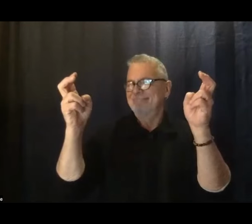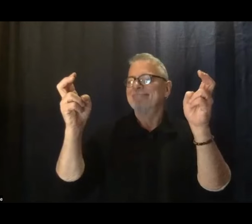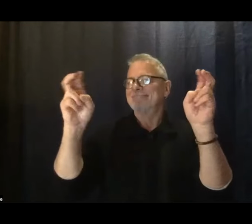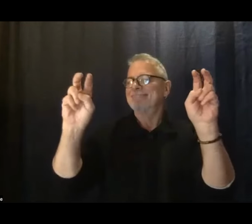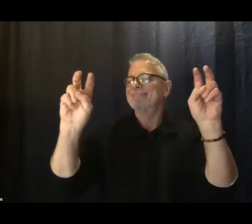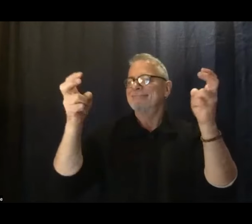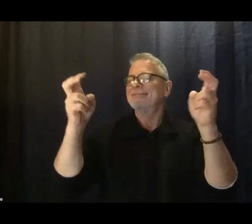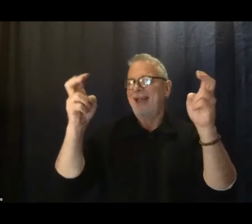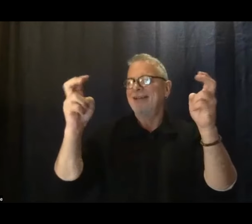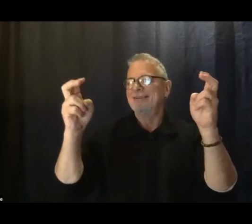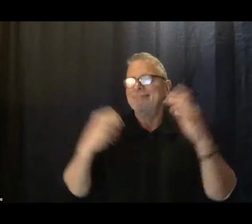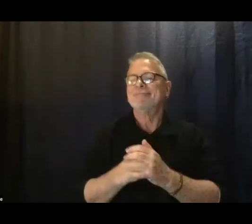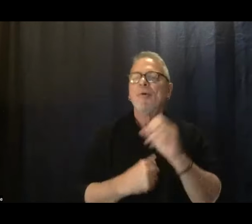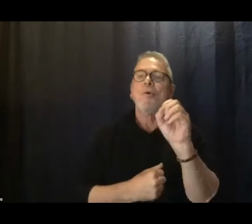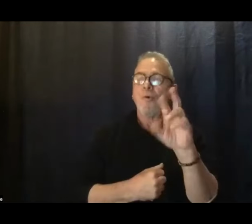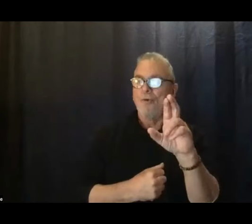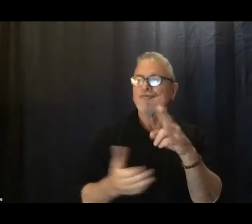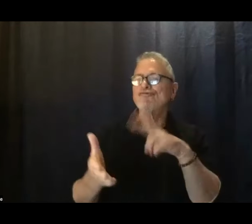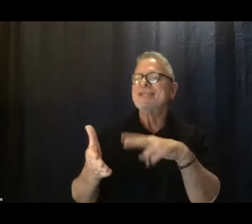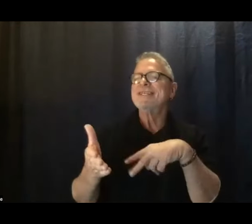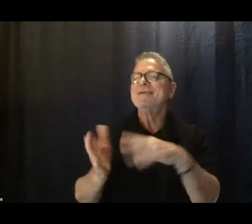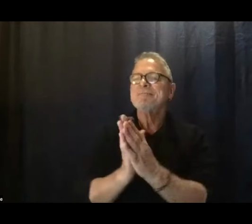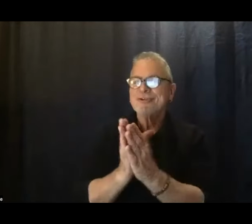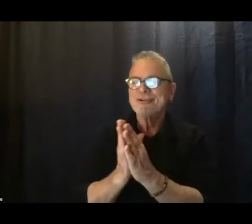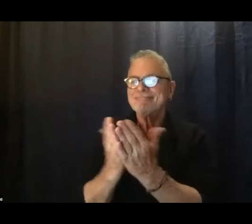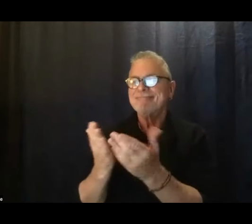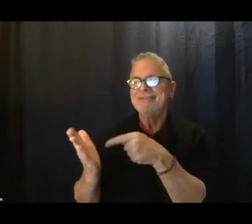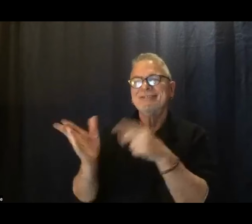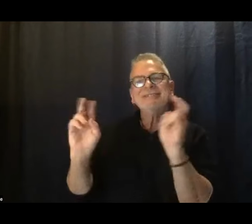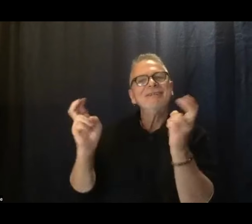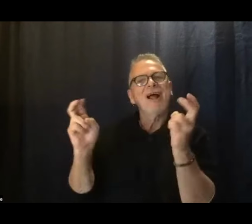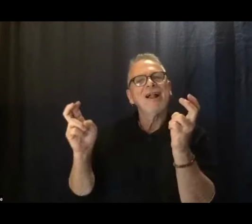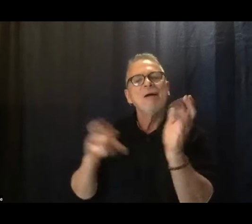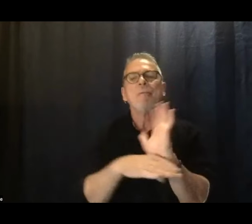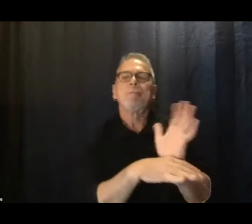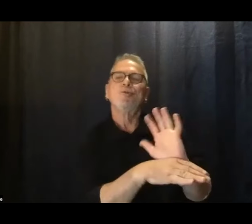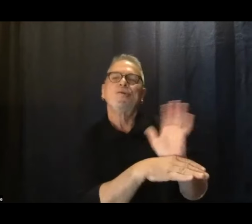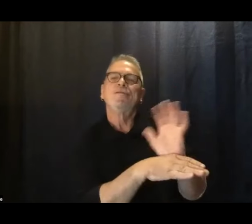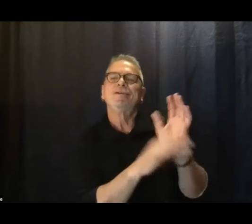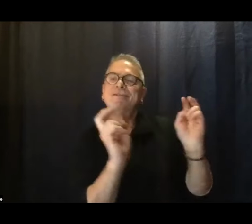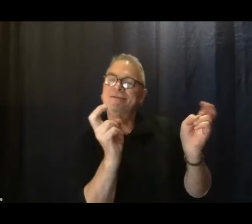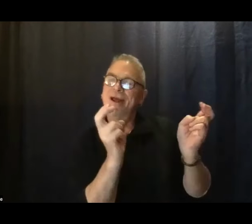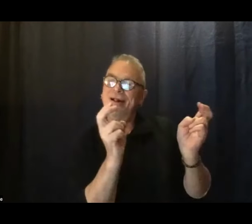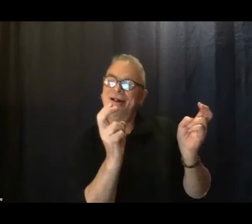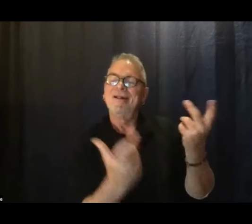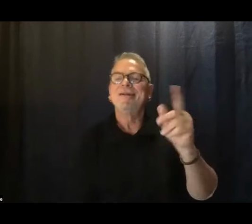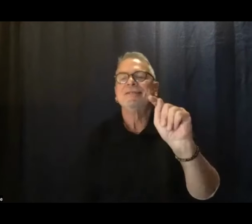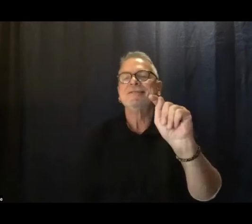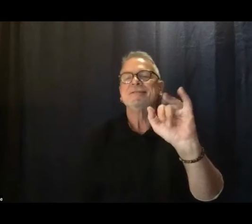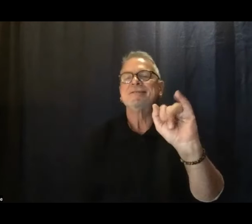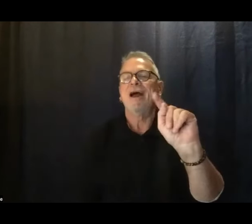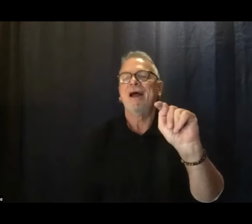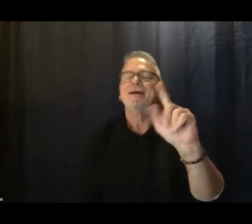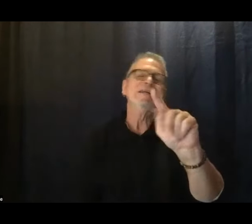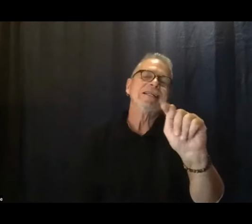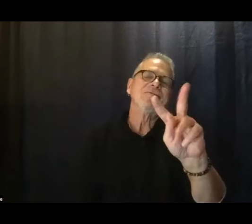that provides it. And then you're also looking at titles. If you're looking at movies or books, those